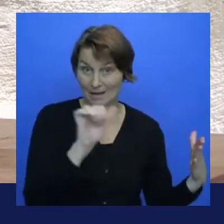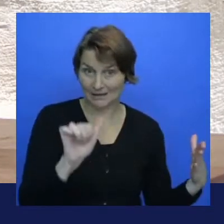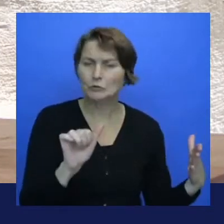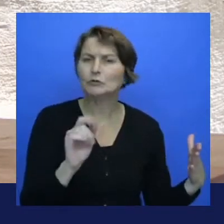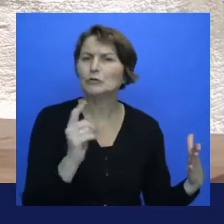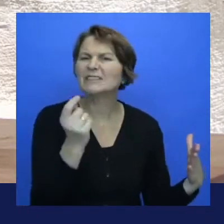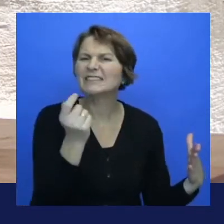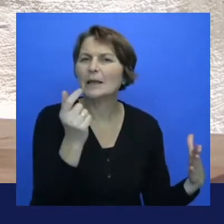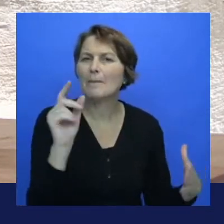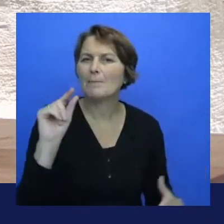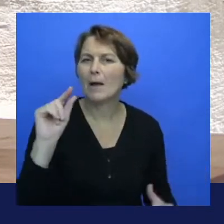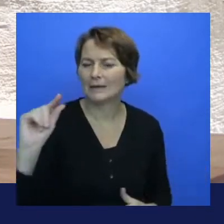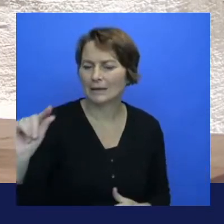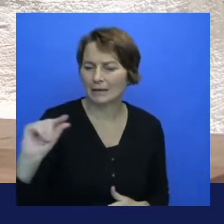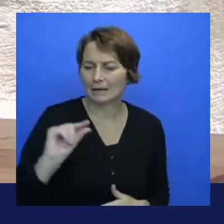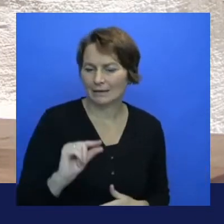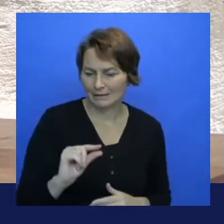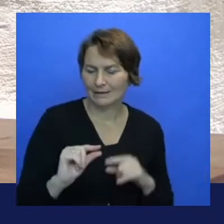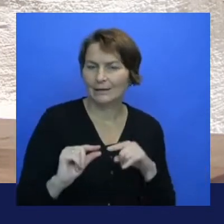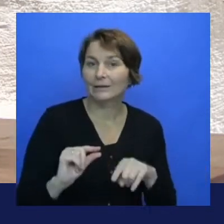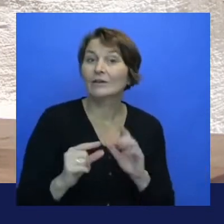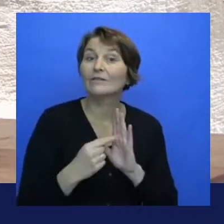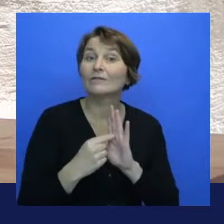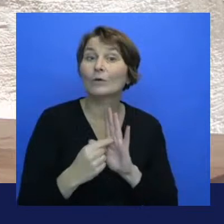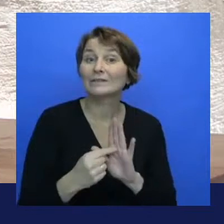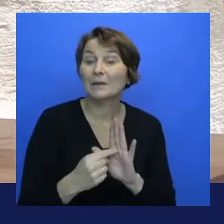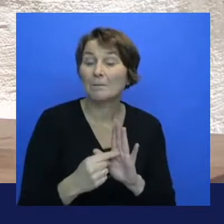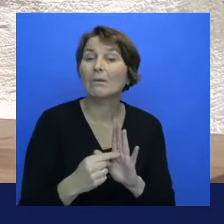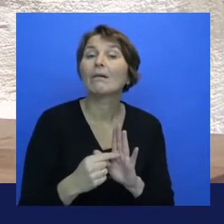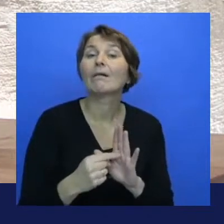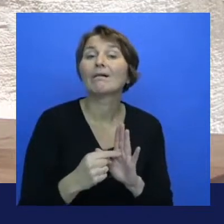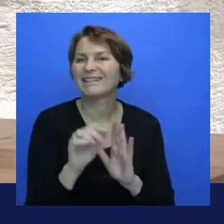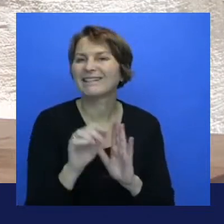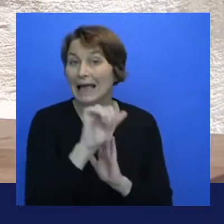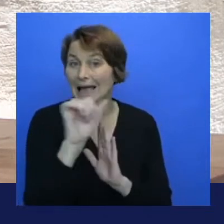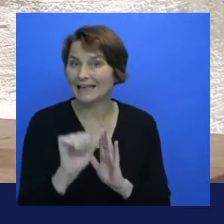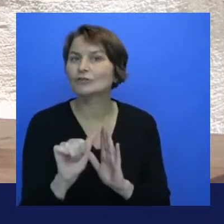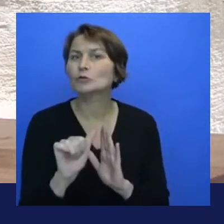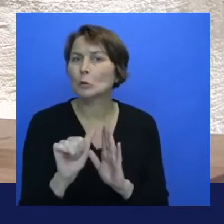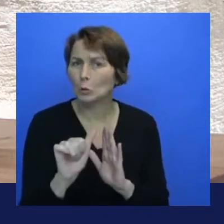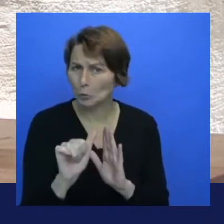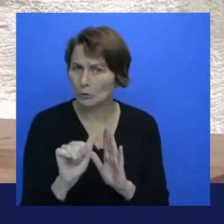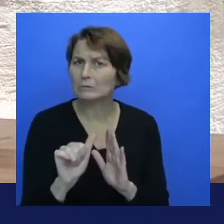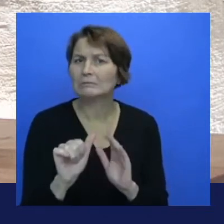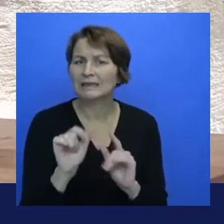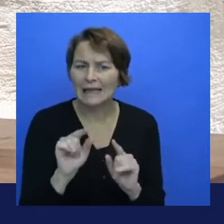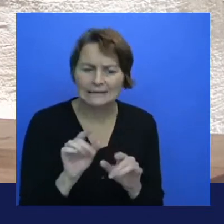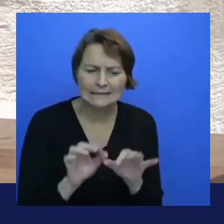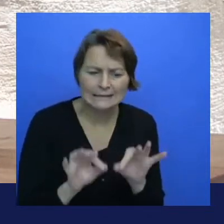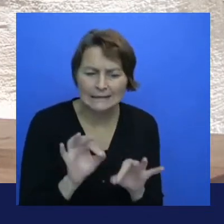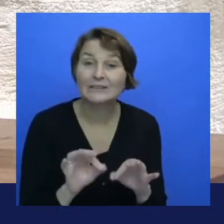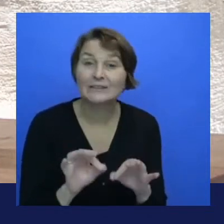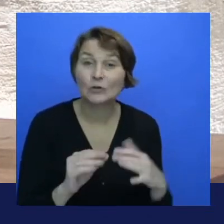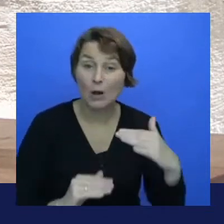services, like for example Azure Functions, are free up until a certain amount of calls. So that's good to know as well if you want to get started with